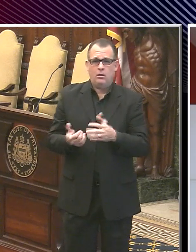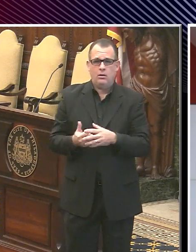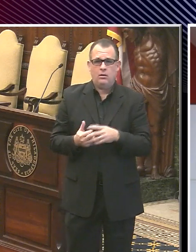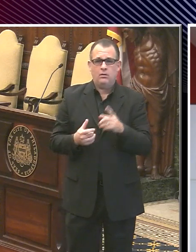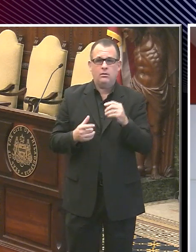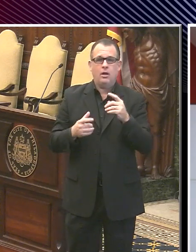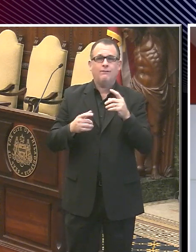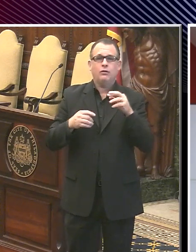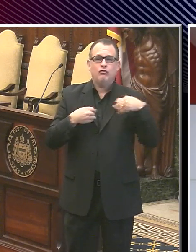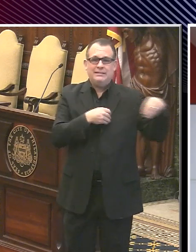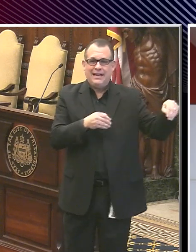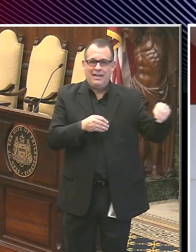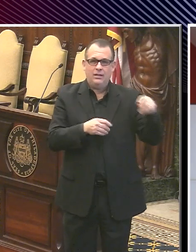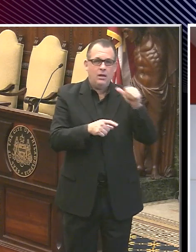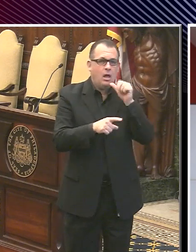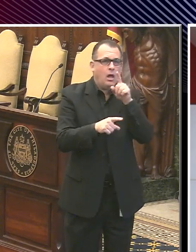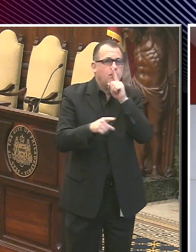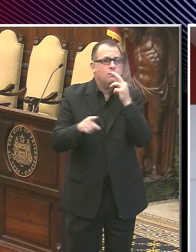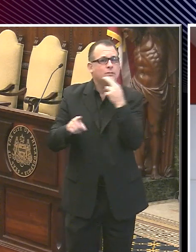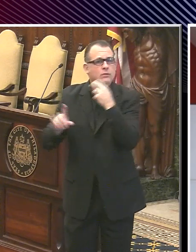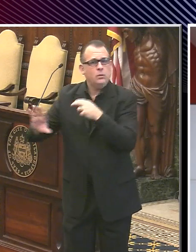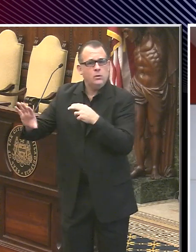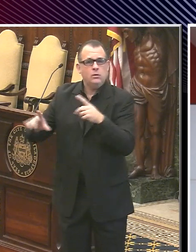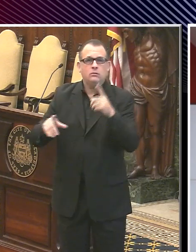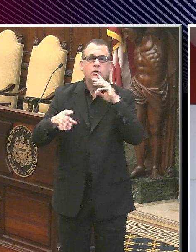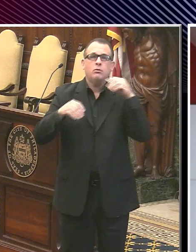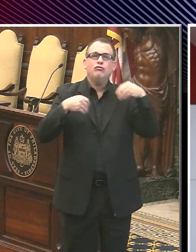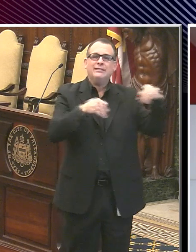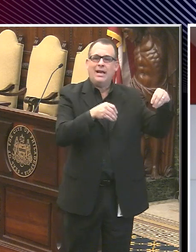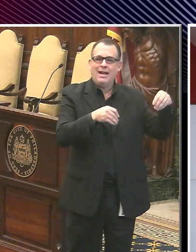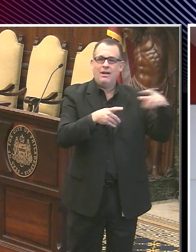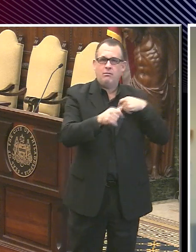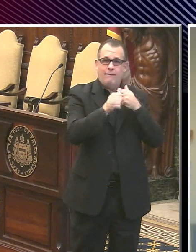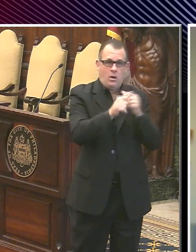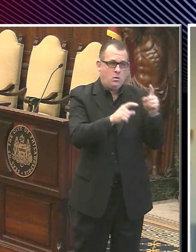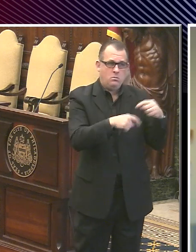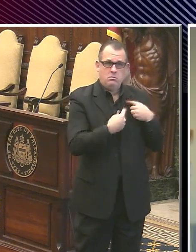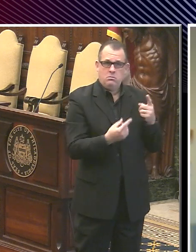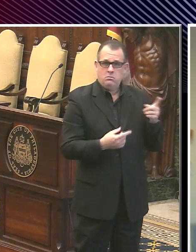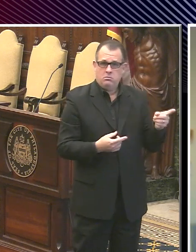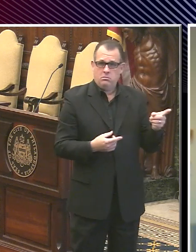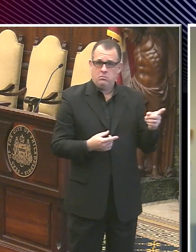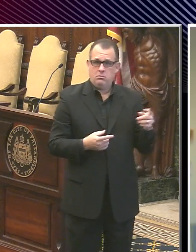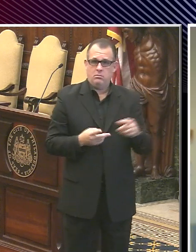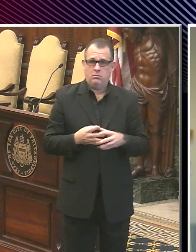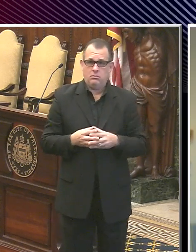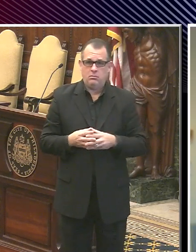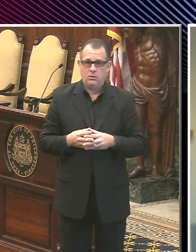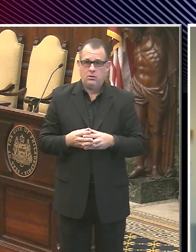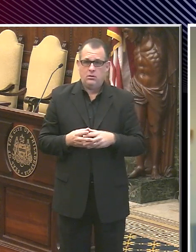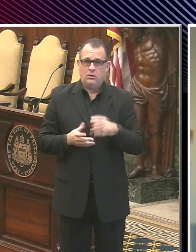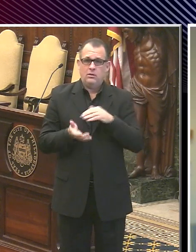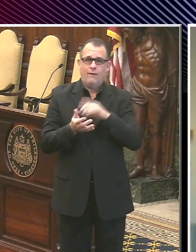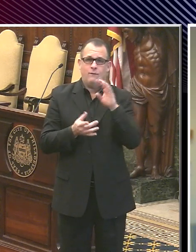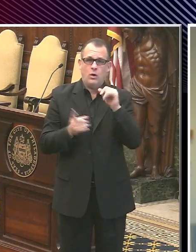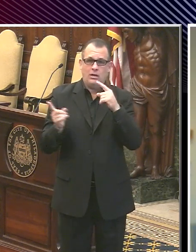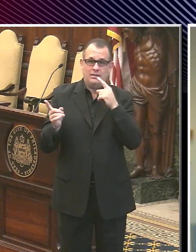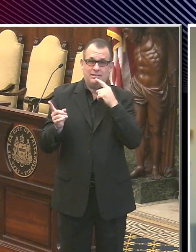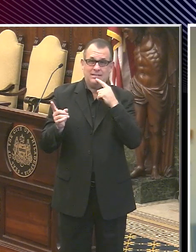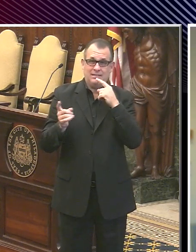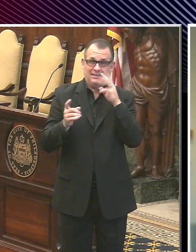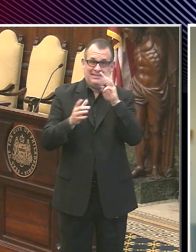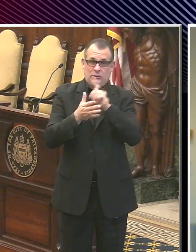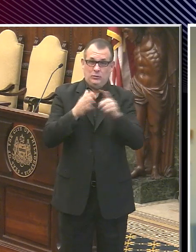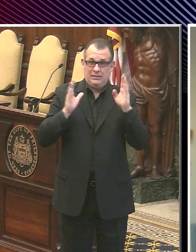of restriction was imposed the first time post-lockdown? And as far as the 6 weeks, we saw in the spring